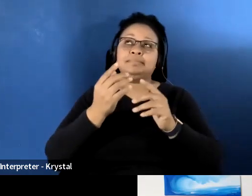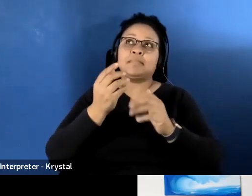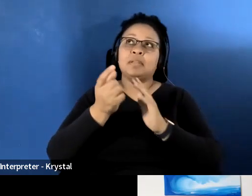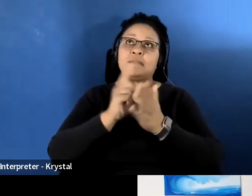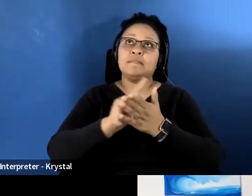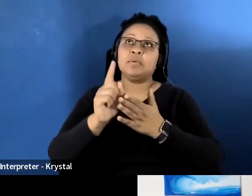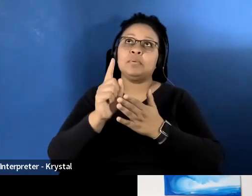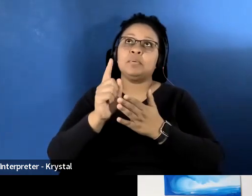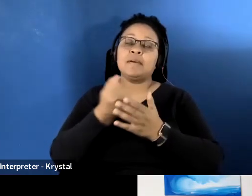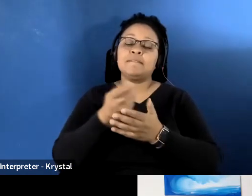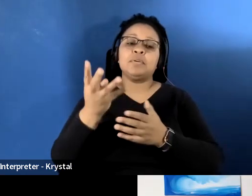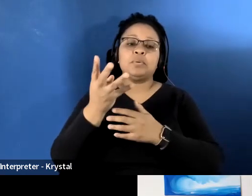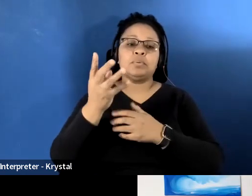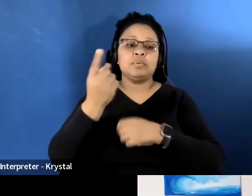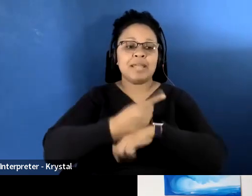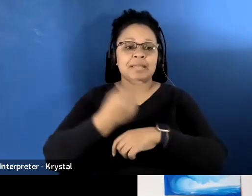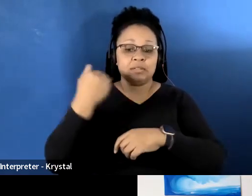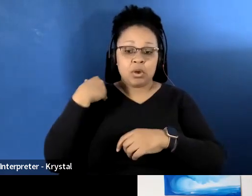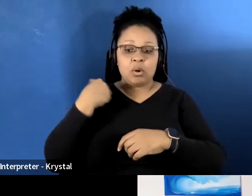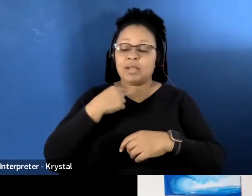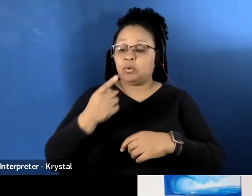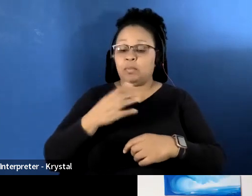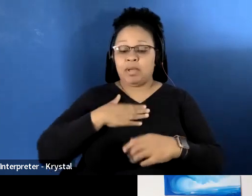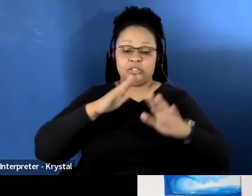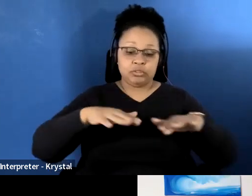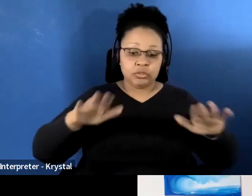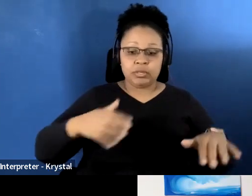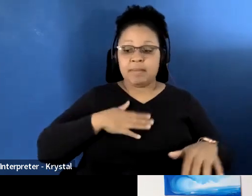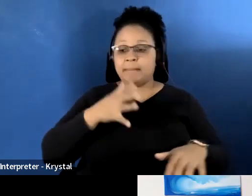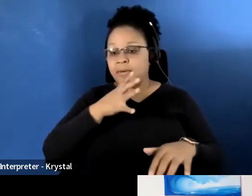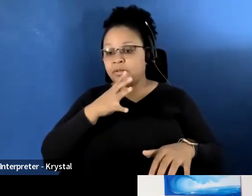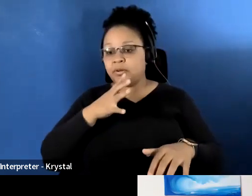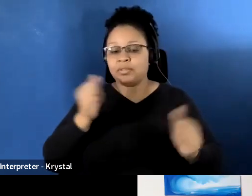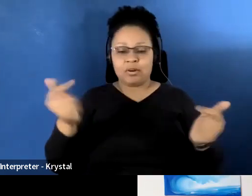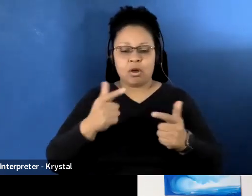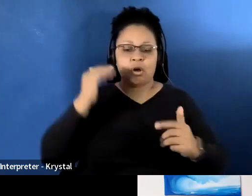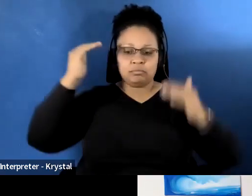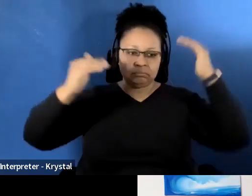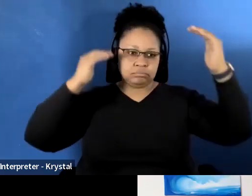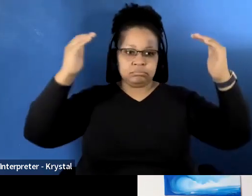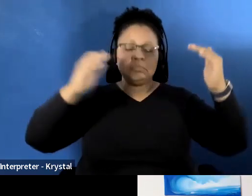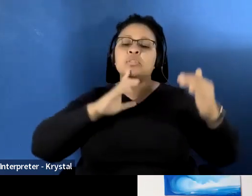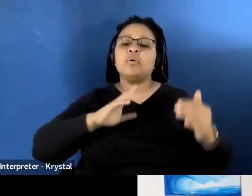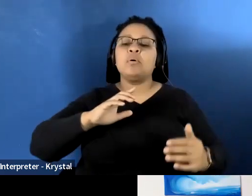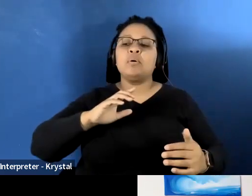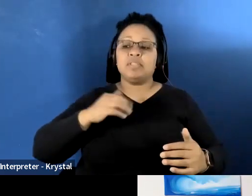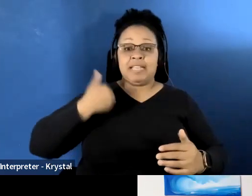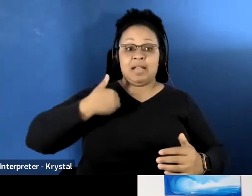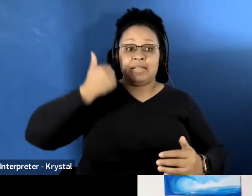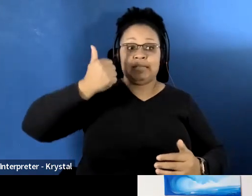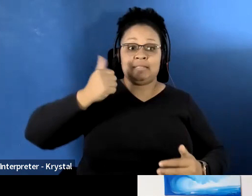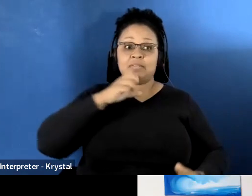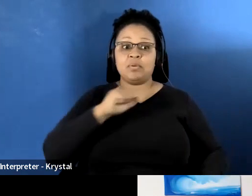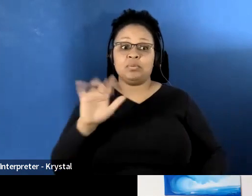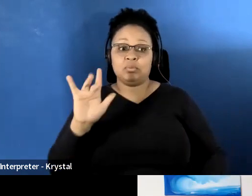because I tend to, my kids are older, they're all grown. The youngest is 25. And so they're